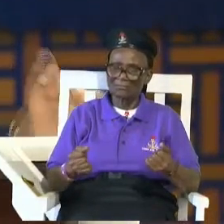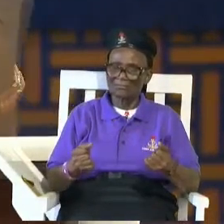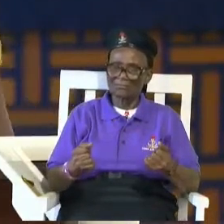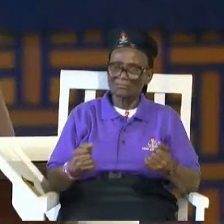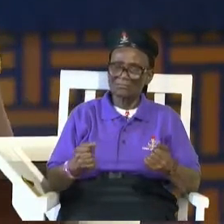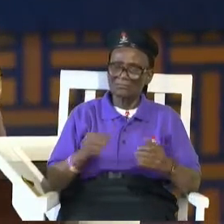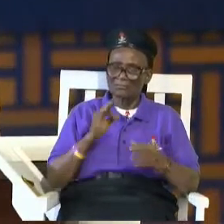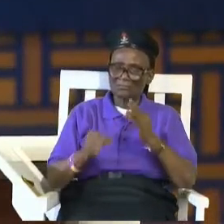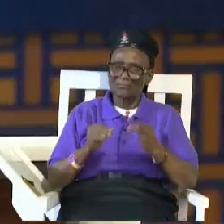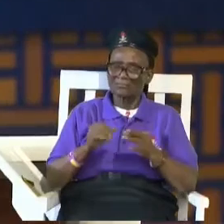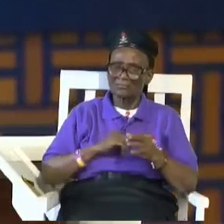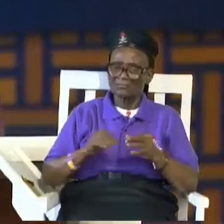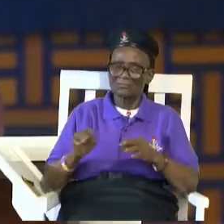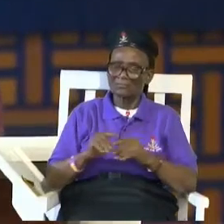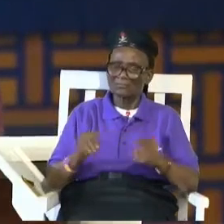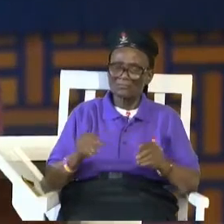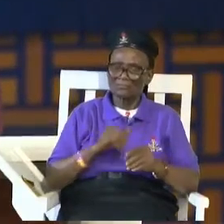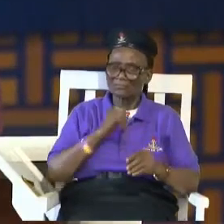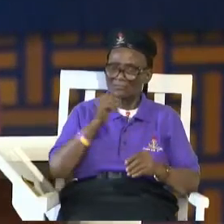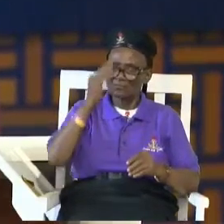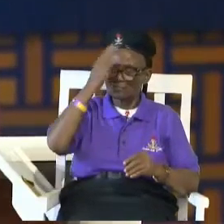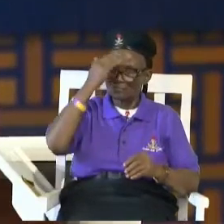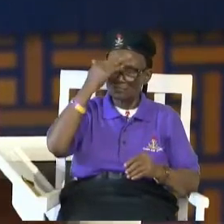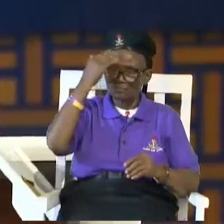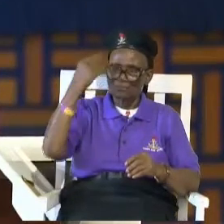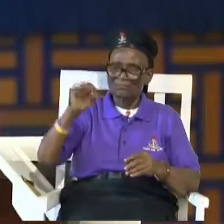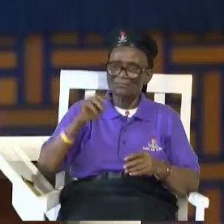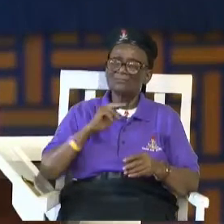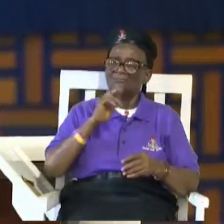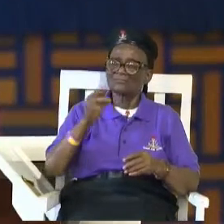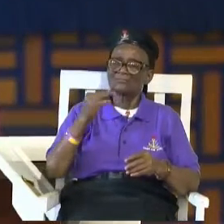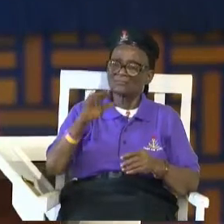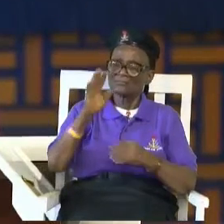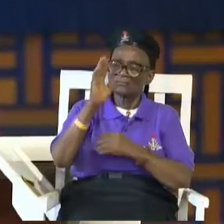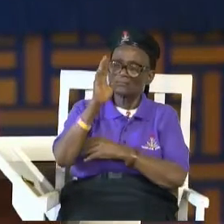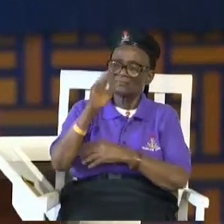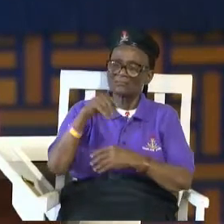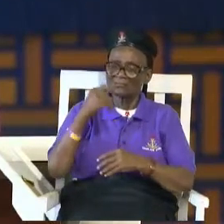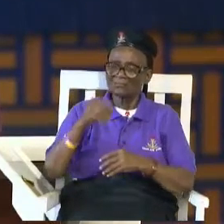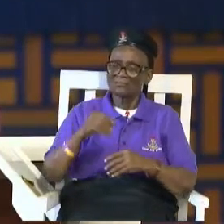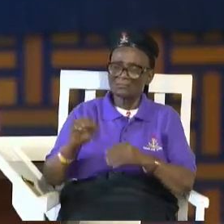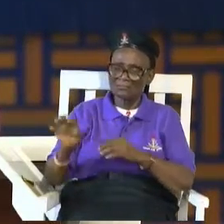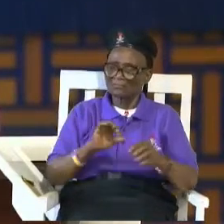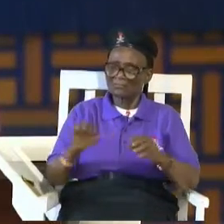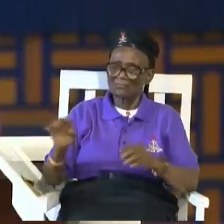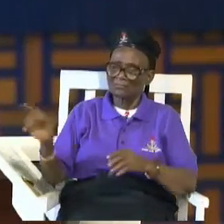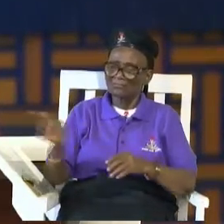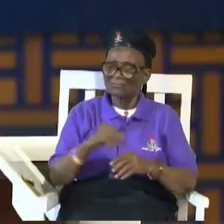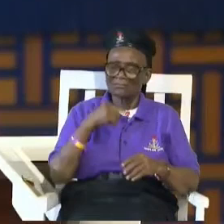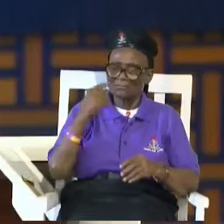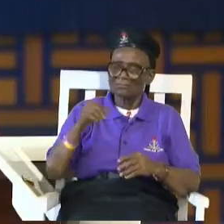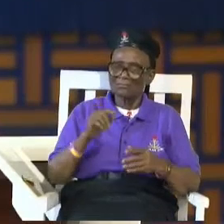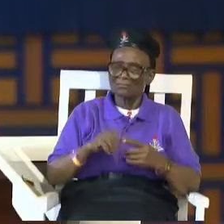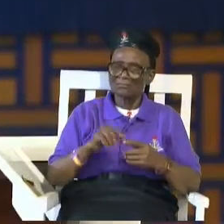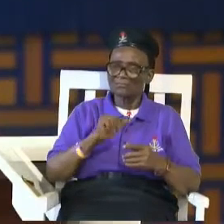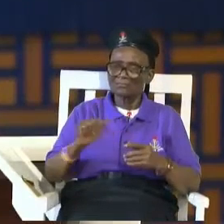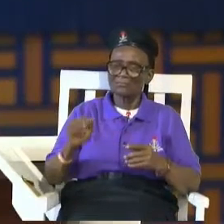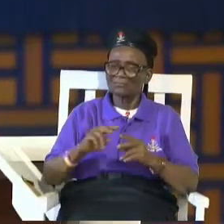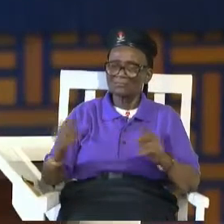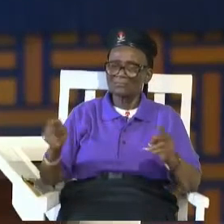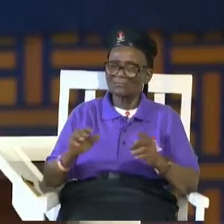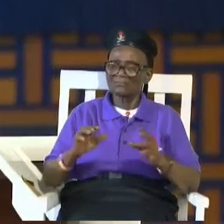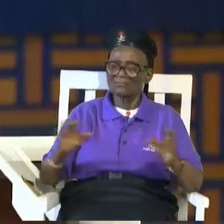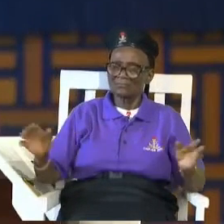If I didn't know the voice of God, how do you say to a very big lady, how